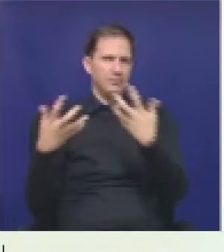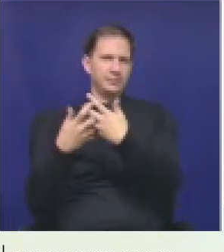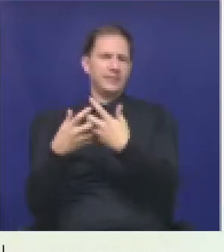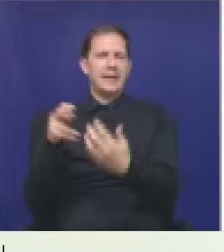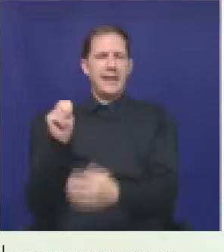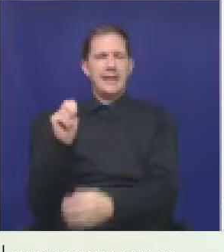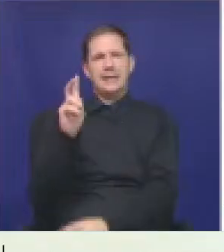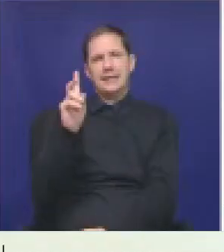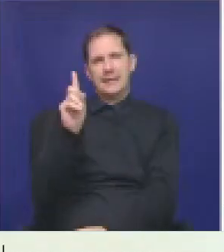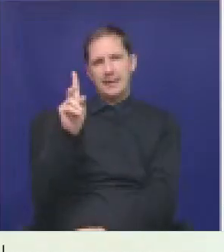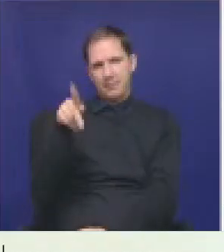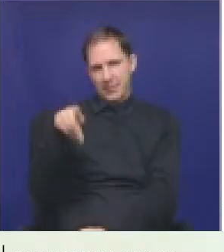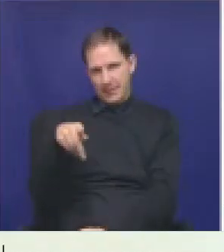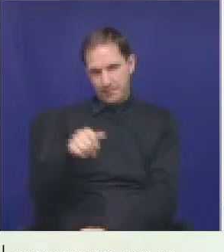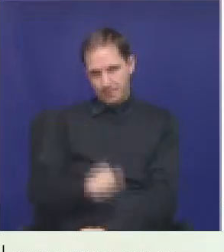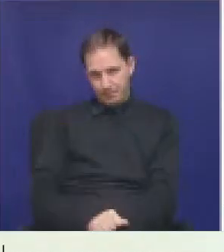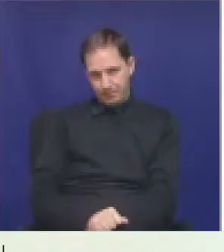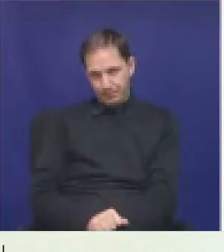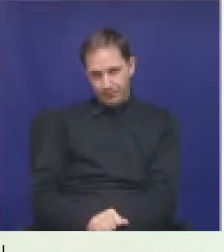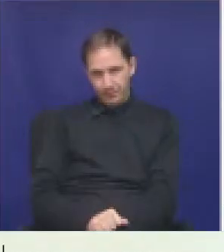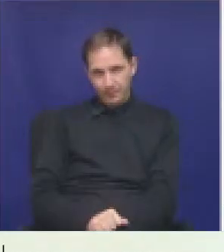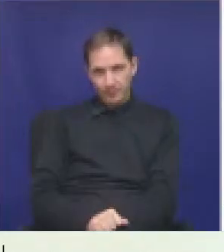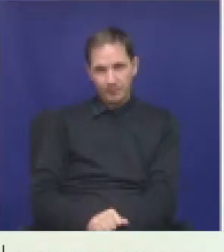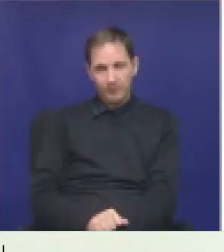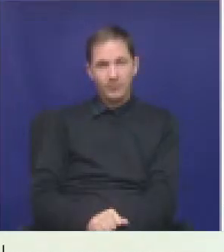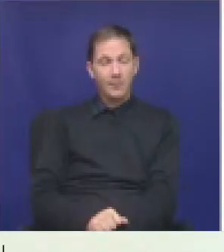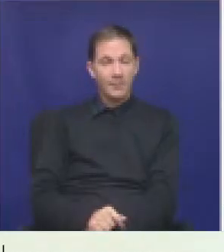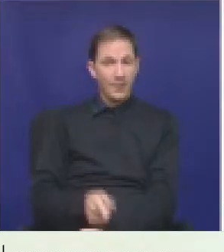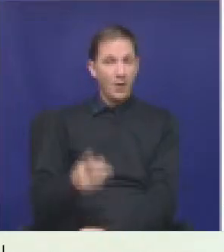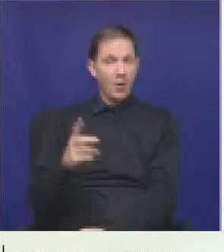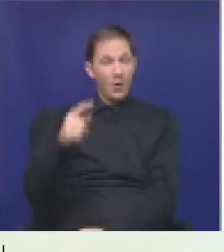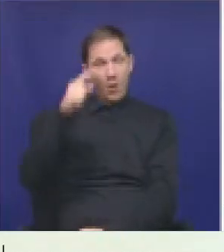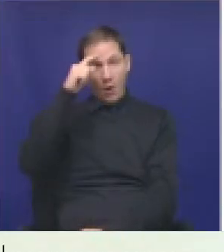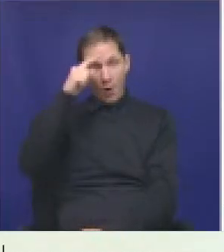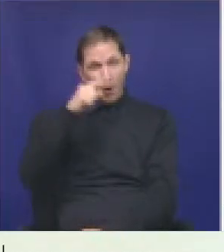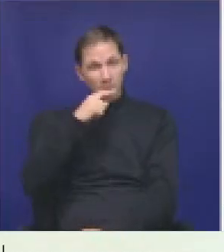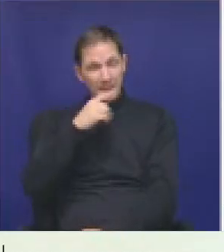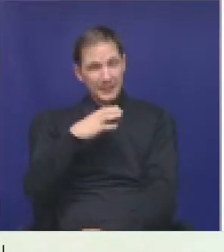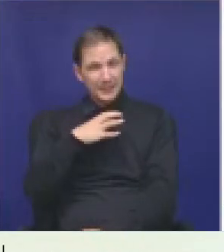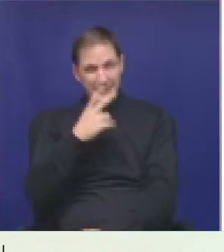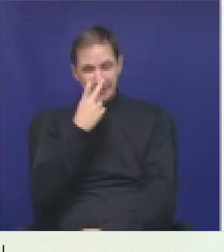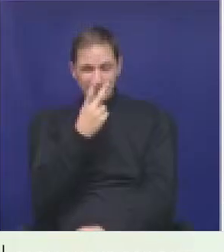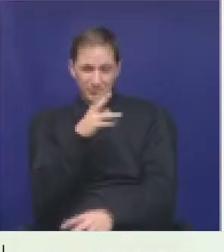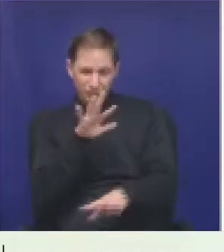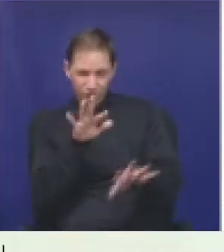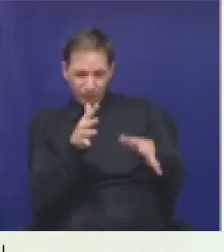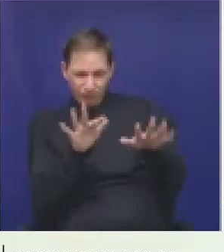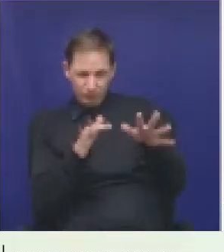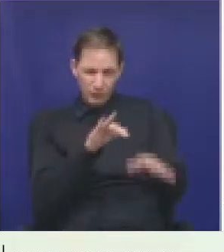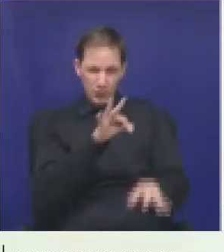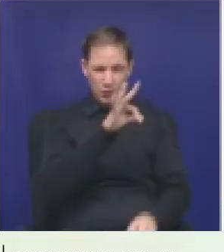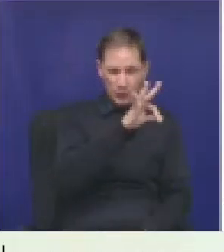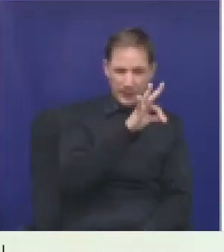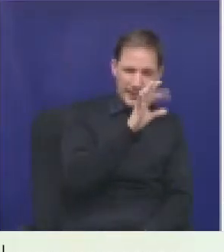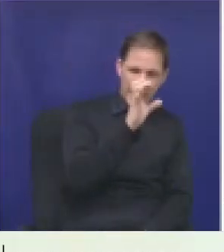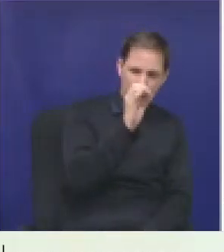goals. Thirdly, the committee noted the department's shortfall of approximately 300 million, which hinders